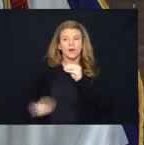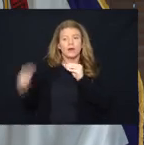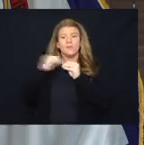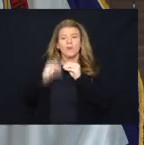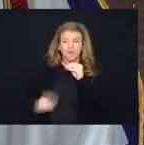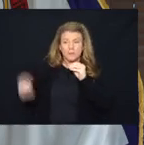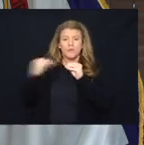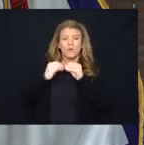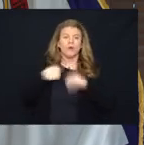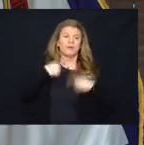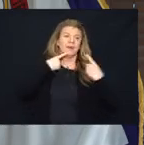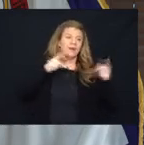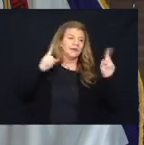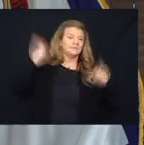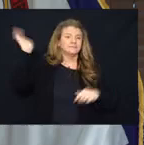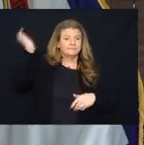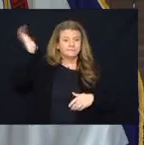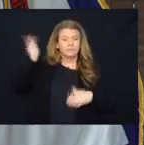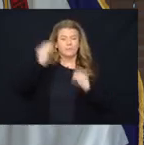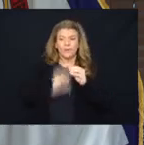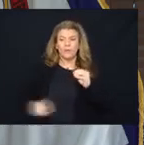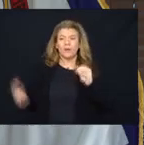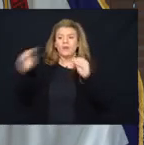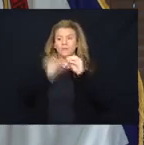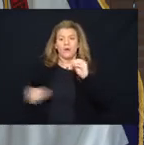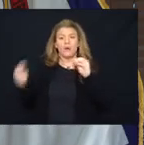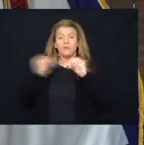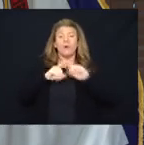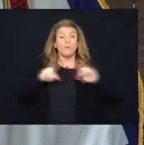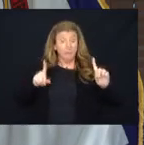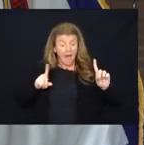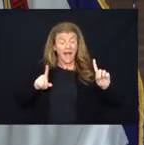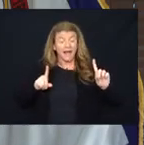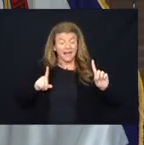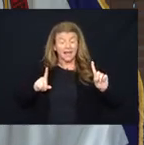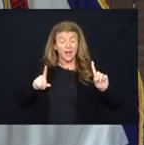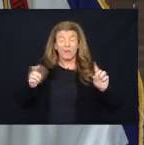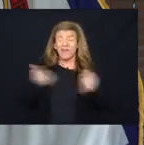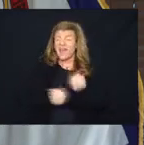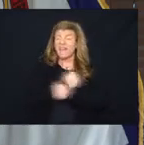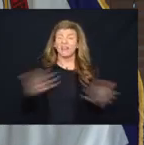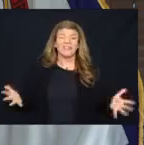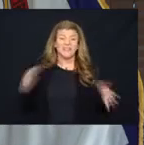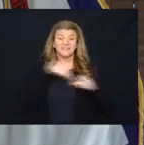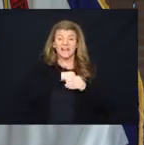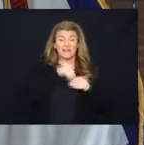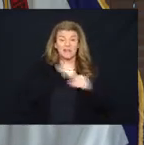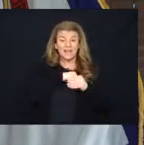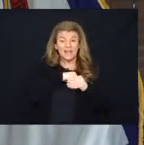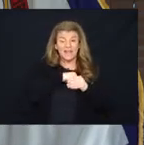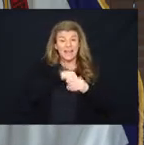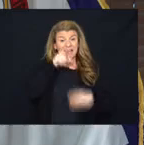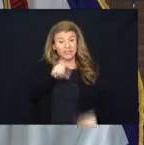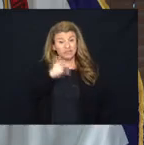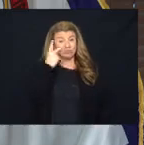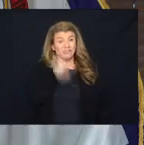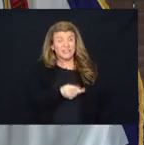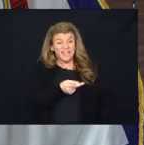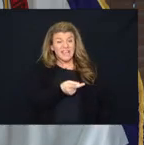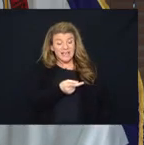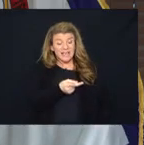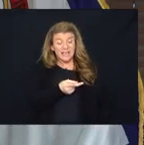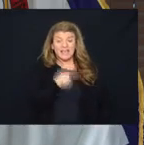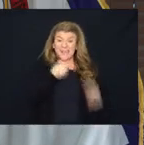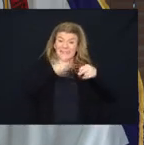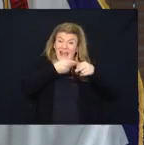come on, we continue to get more. But absolutely, with all in me, did you not just see all